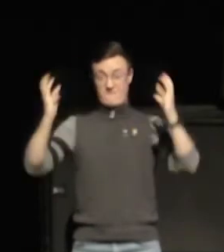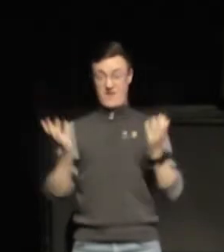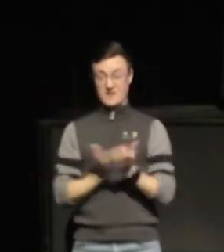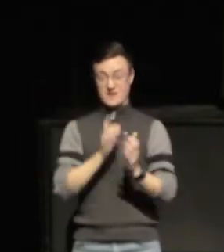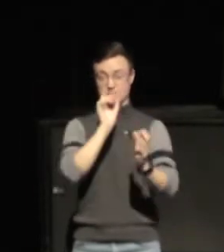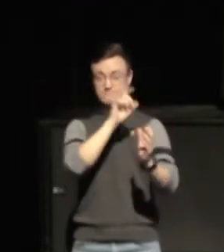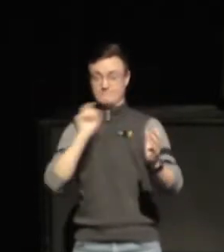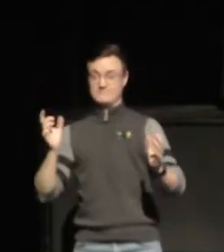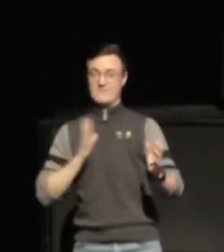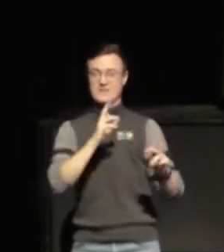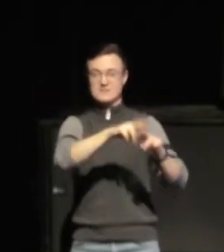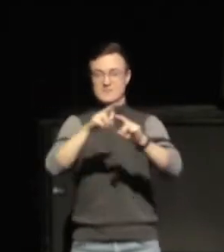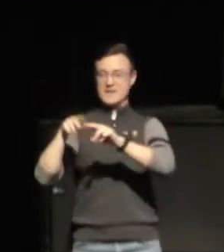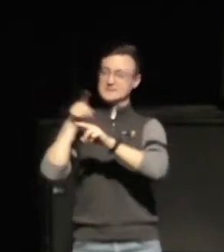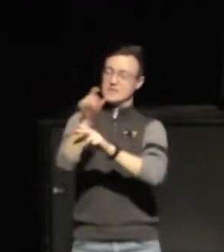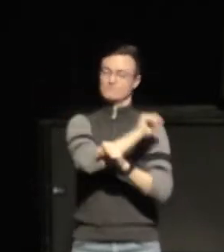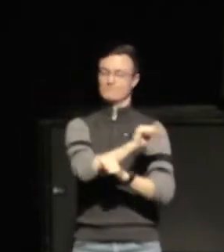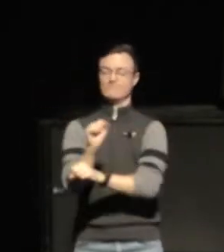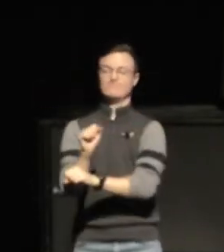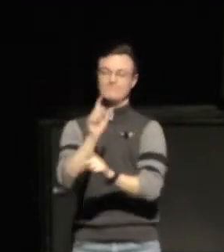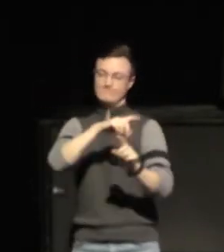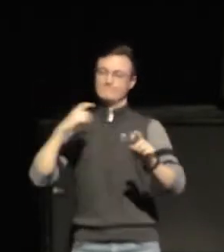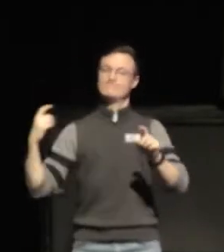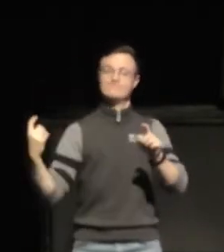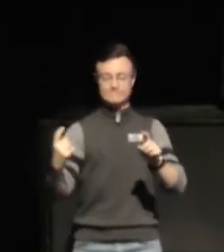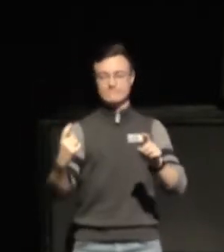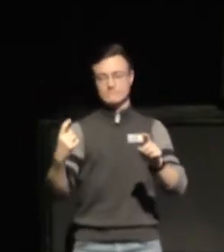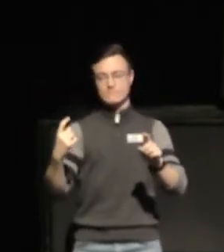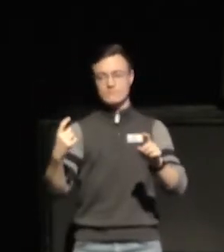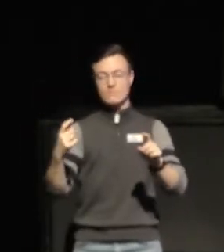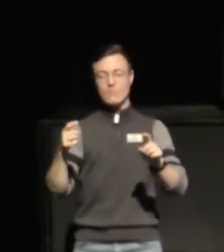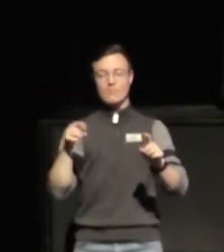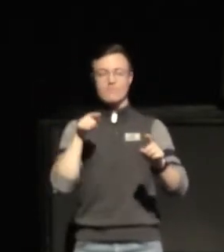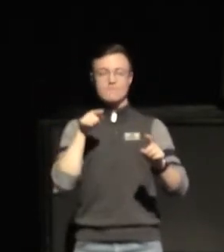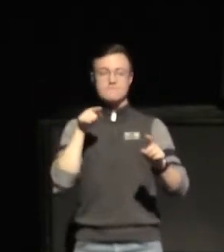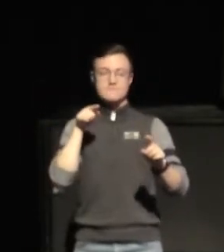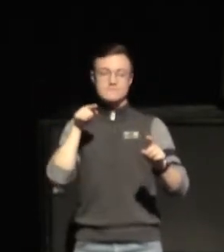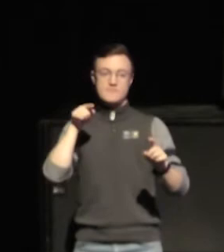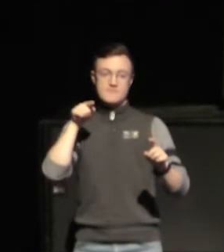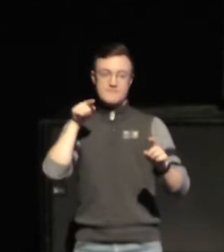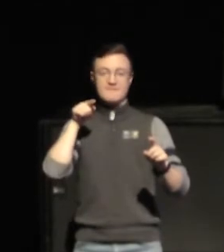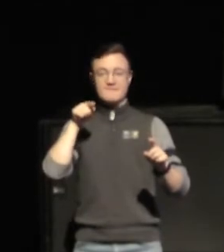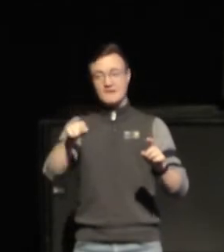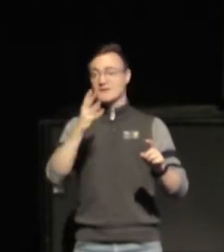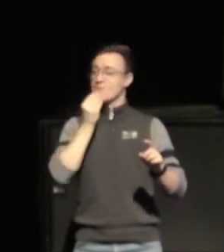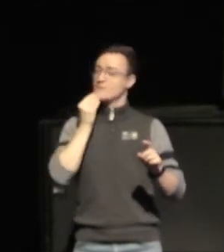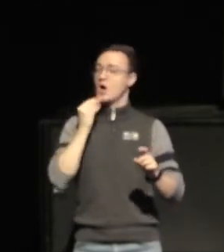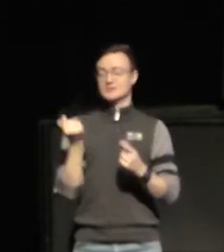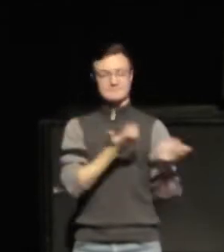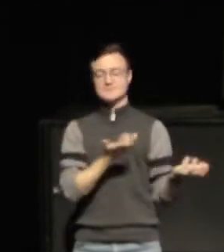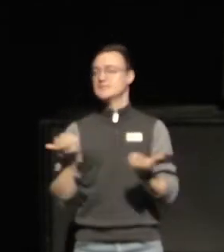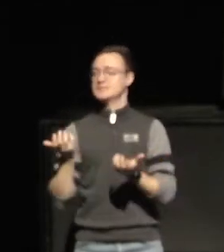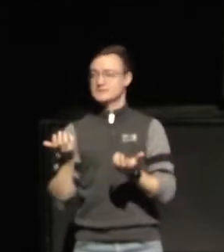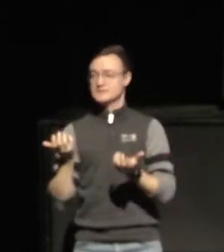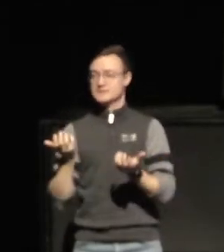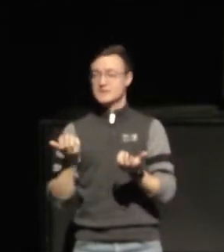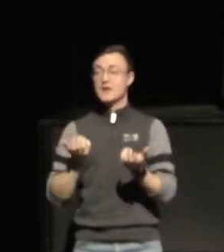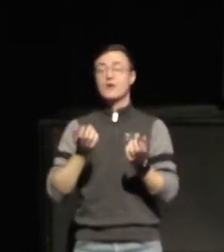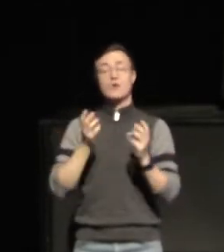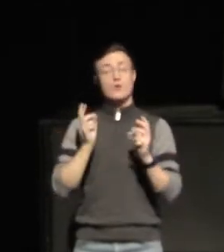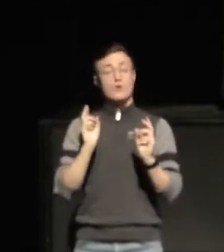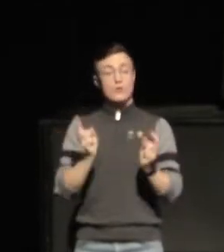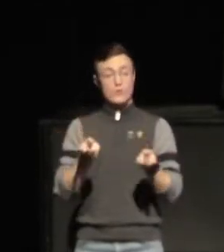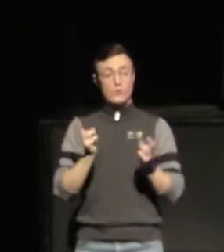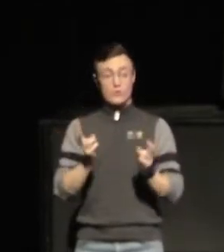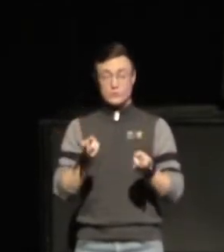in authoritarian systems that threaten the right to food, also threaten